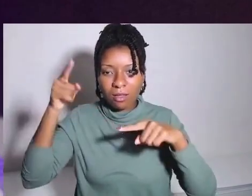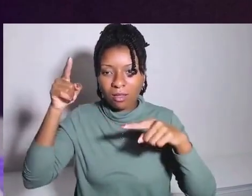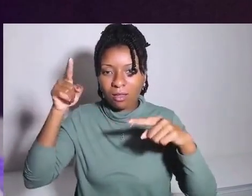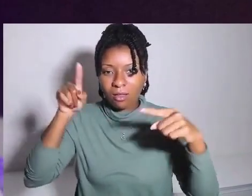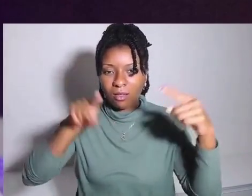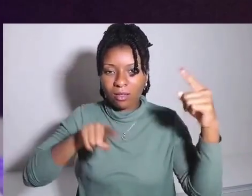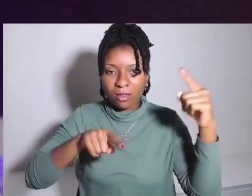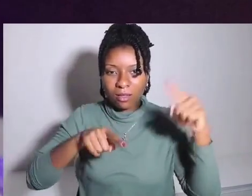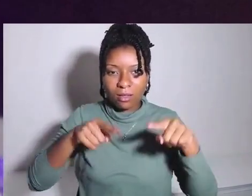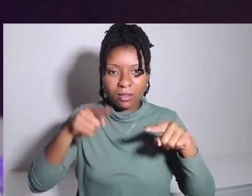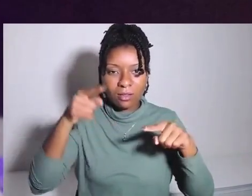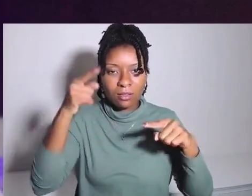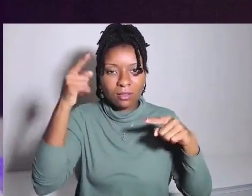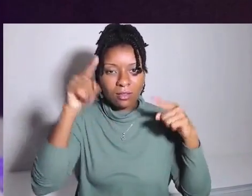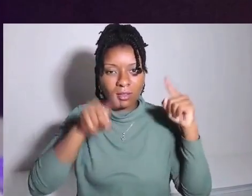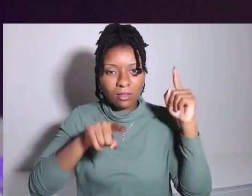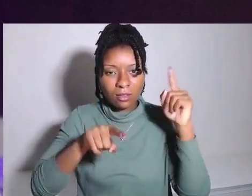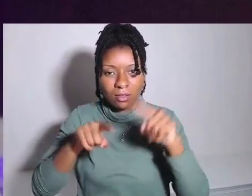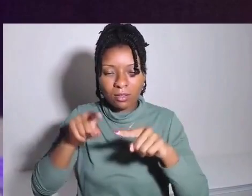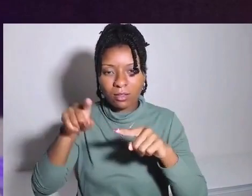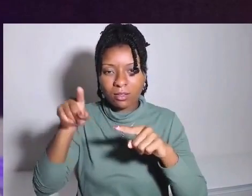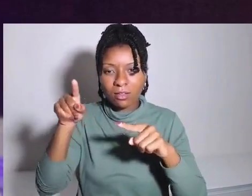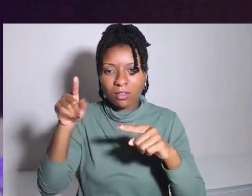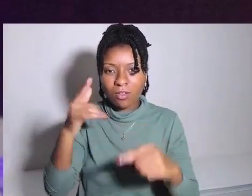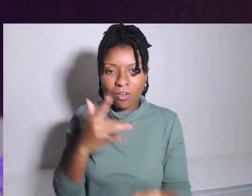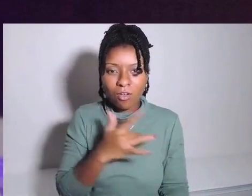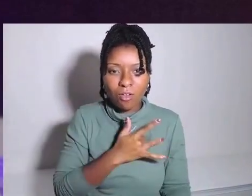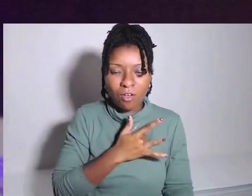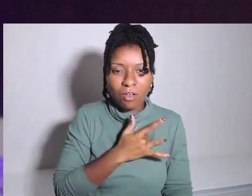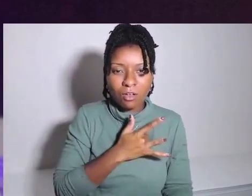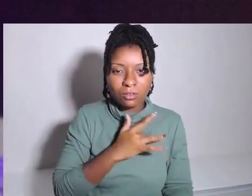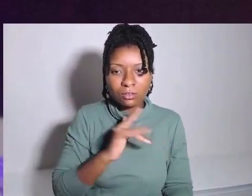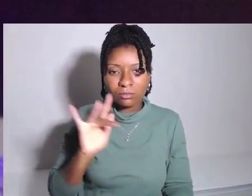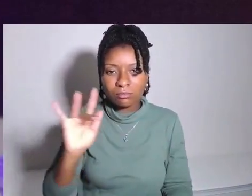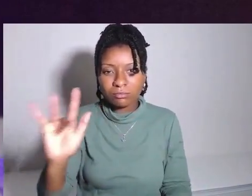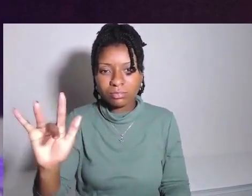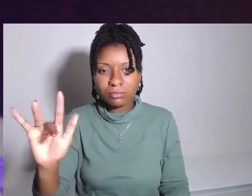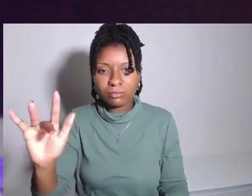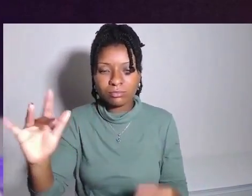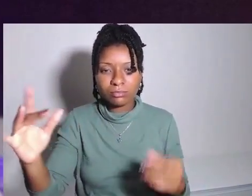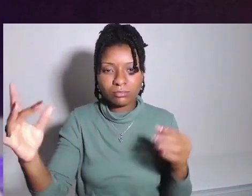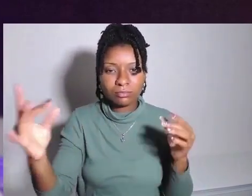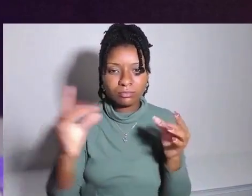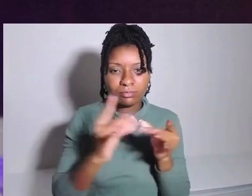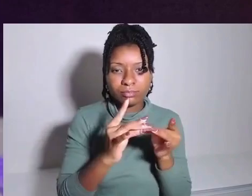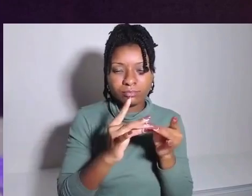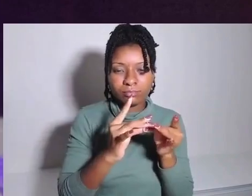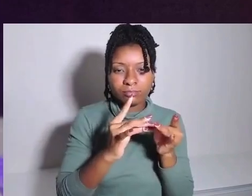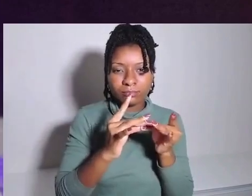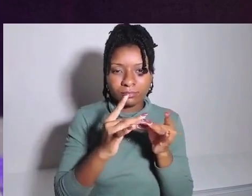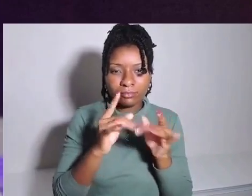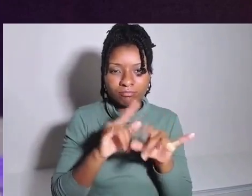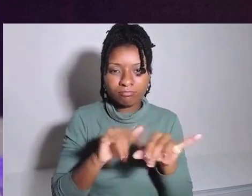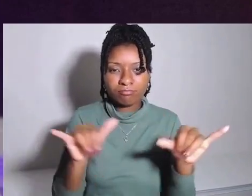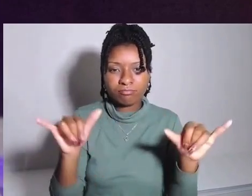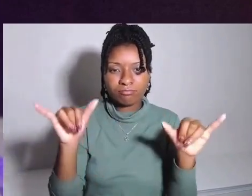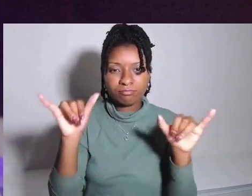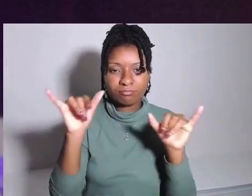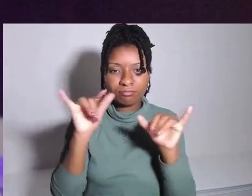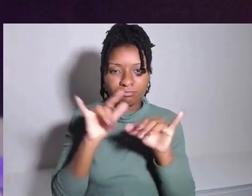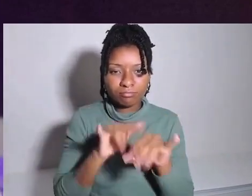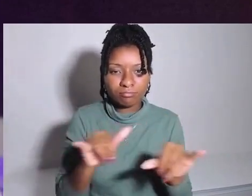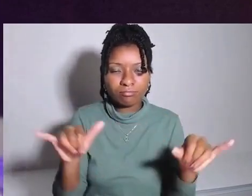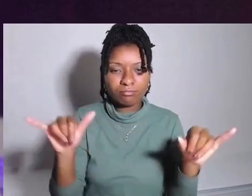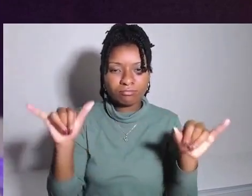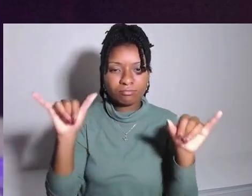Hearts greeting each other in tandem. Shared agreement. Let us